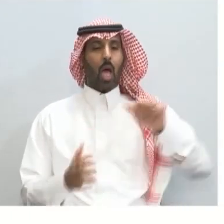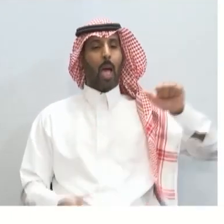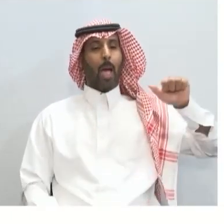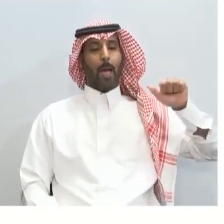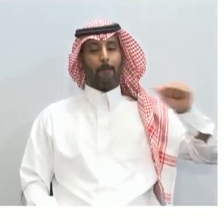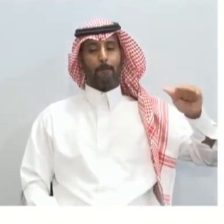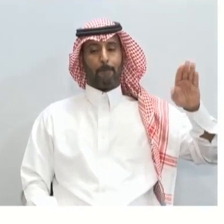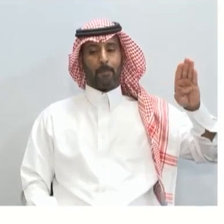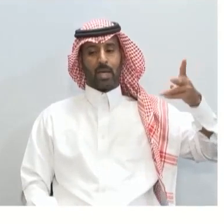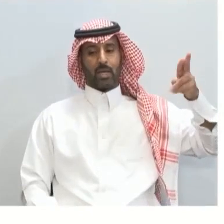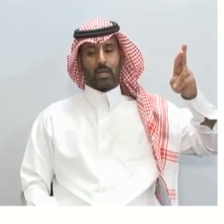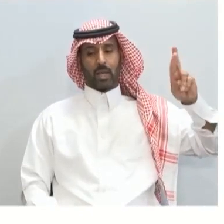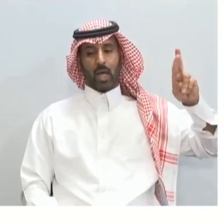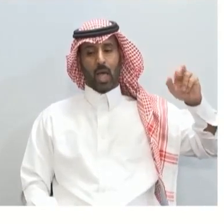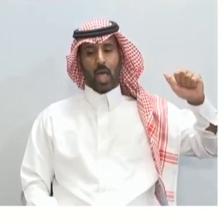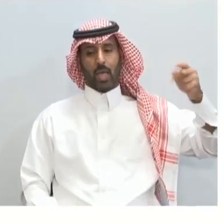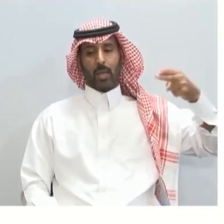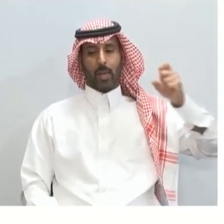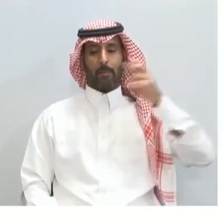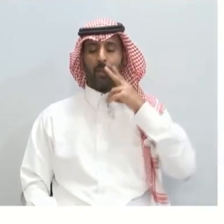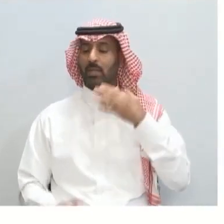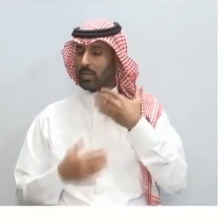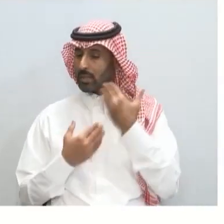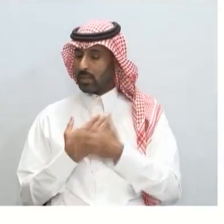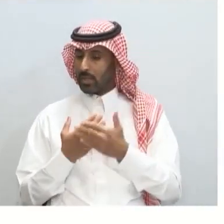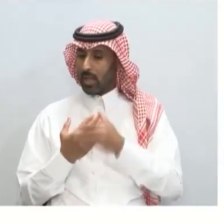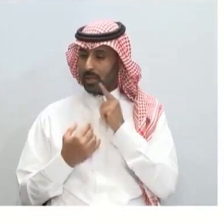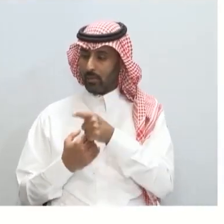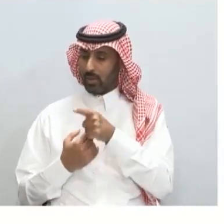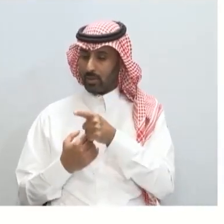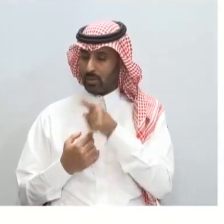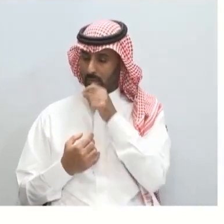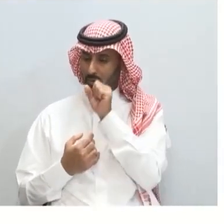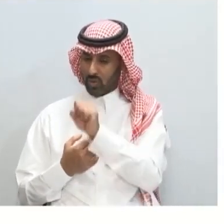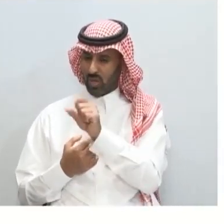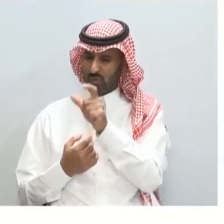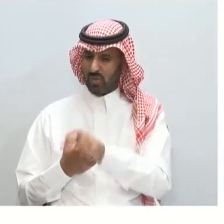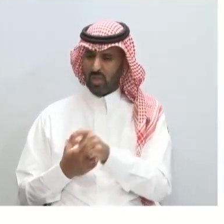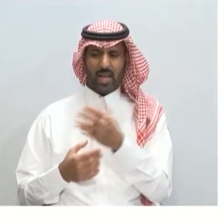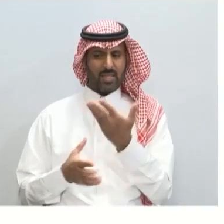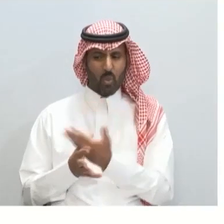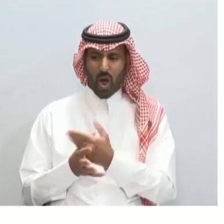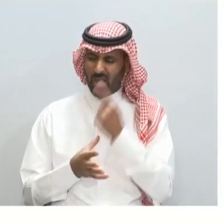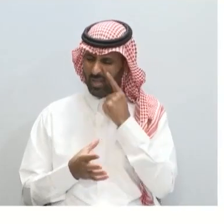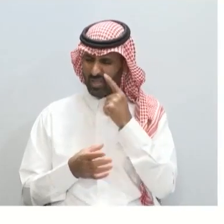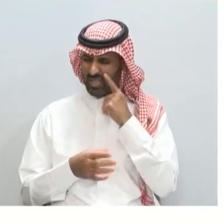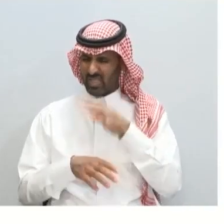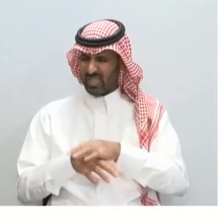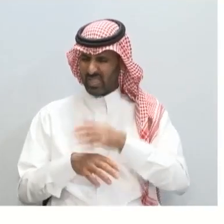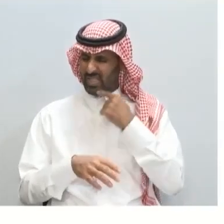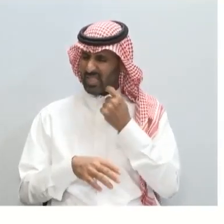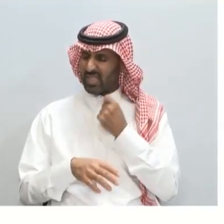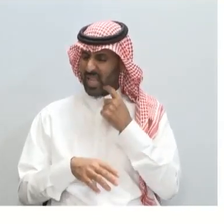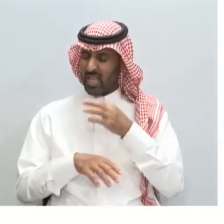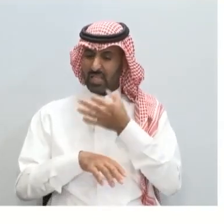himself that is why he gets sick so often rewrite these two sentences as